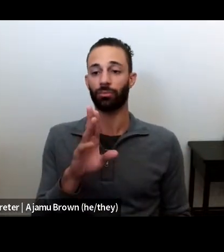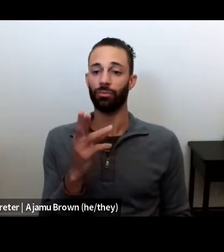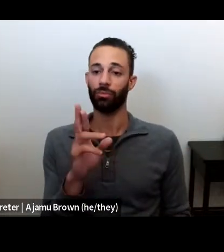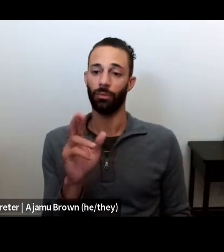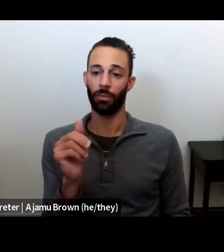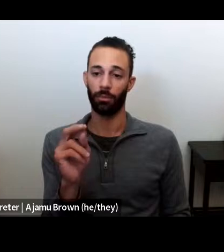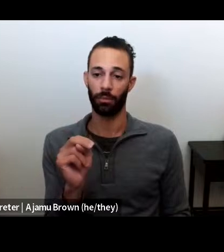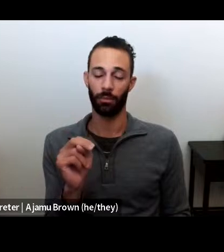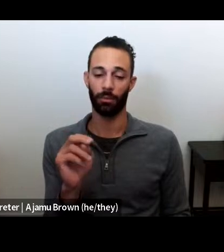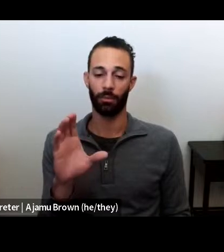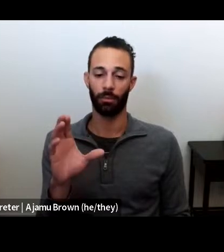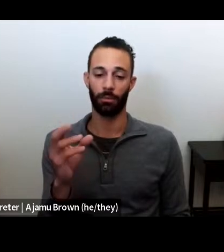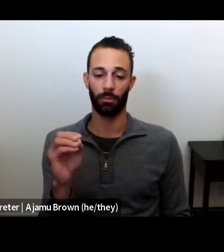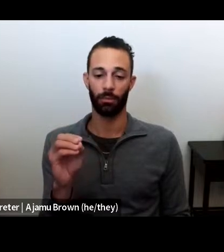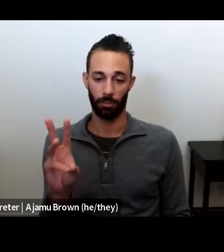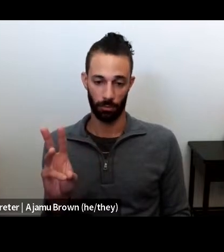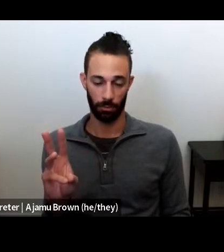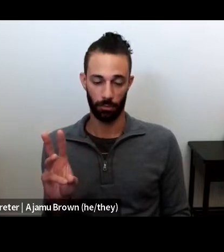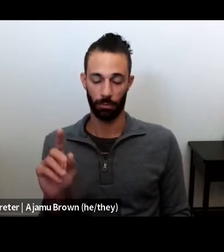chat.